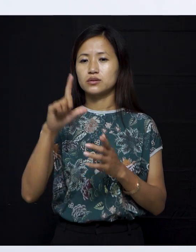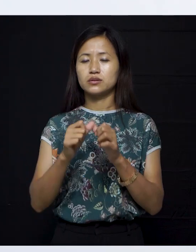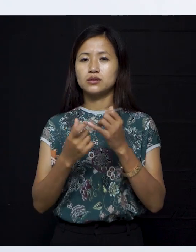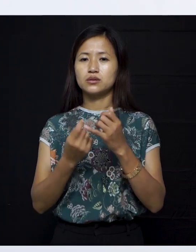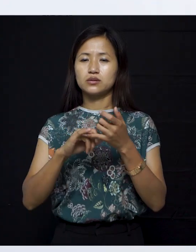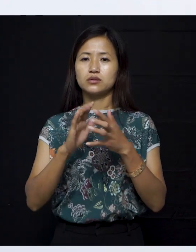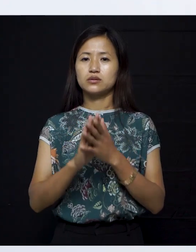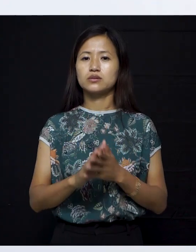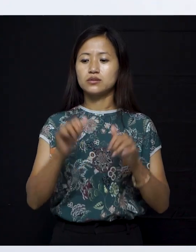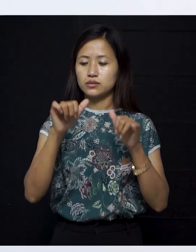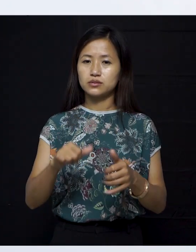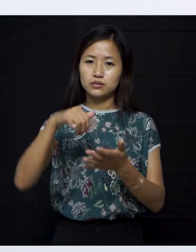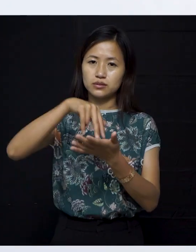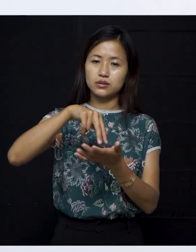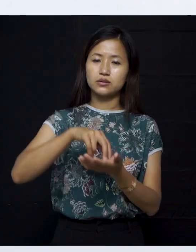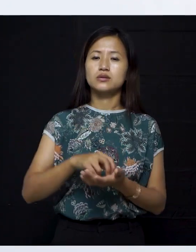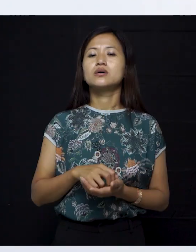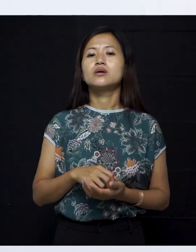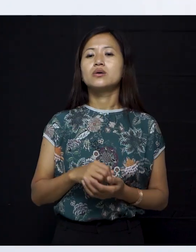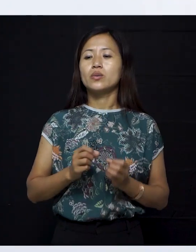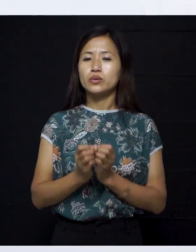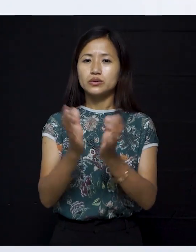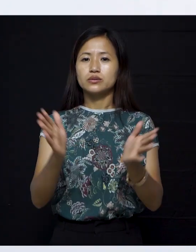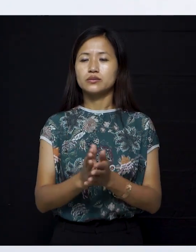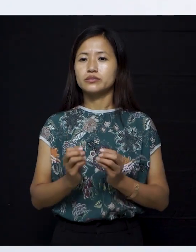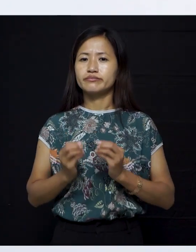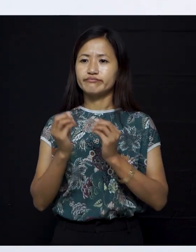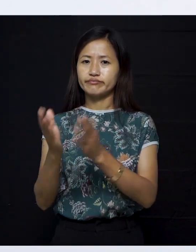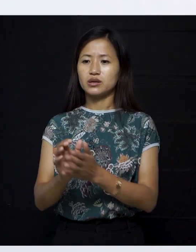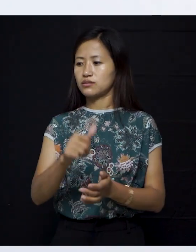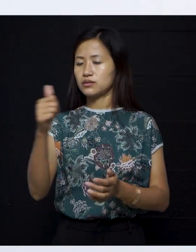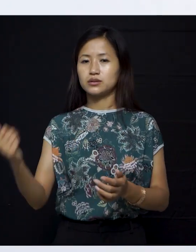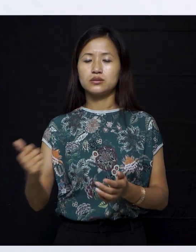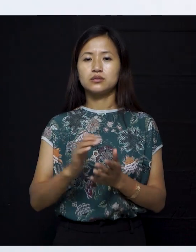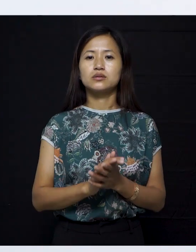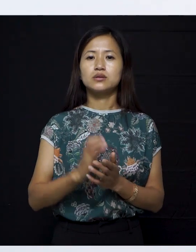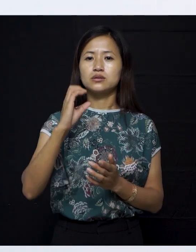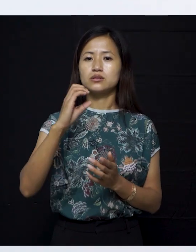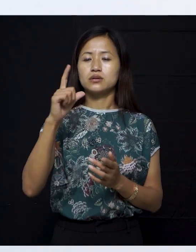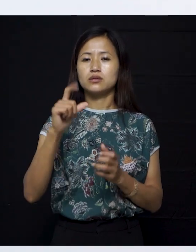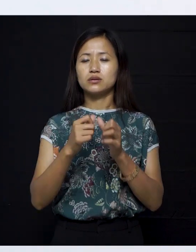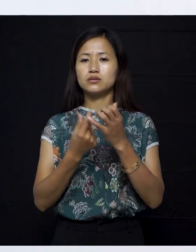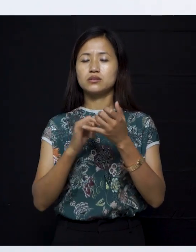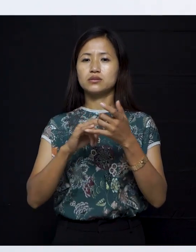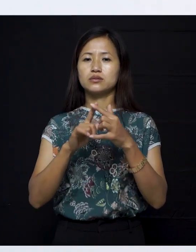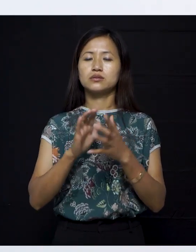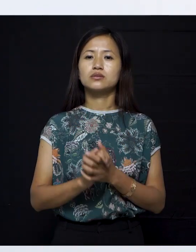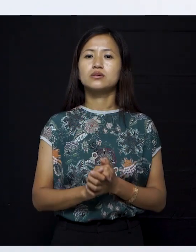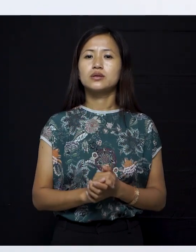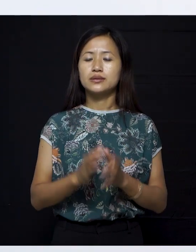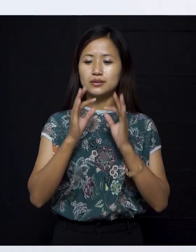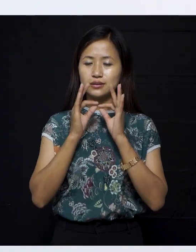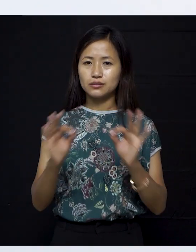clause which will be able to stand on its own without depending on another clause. You can even call it as a